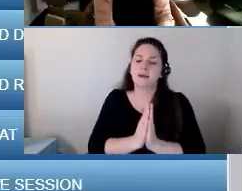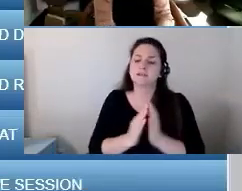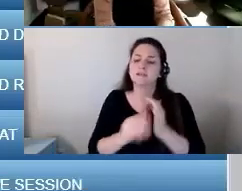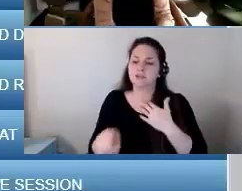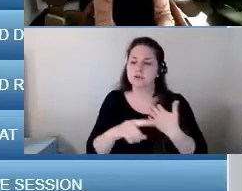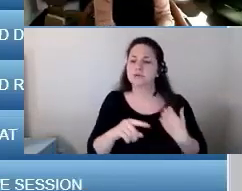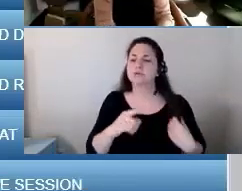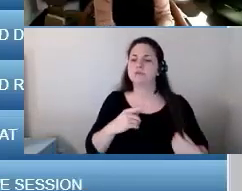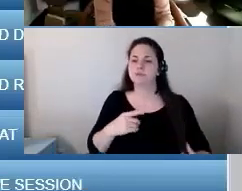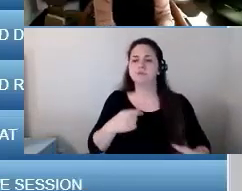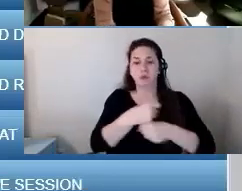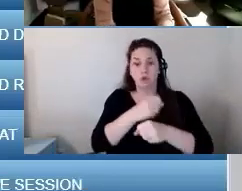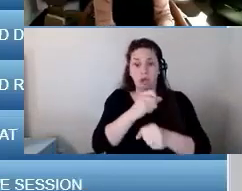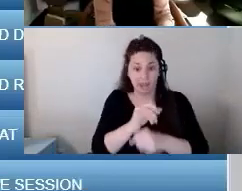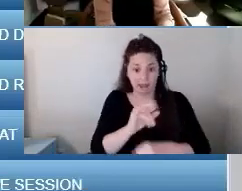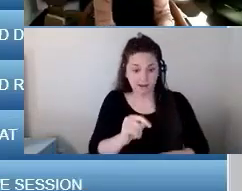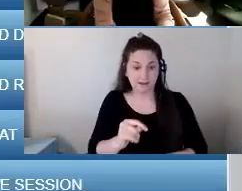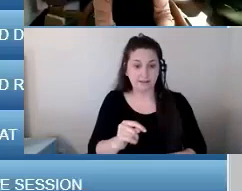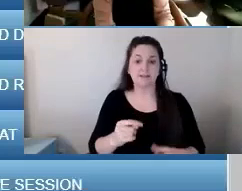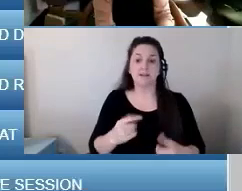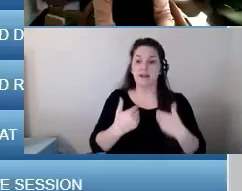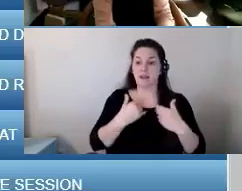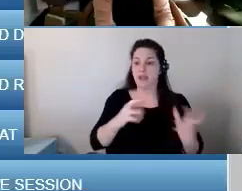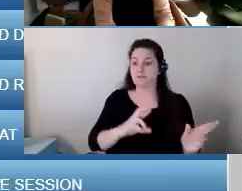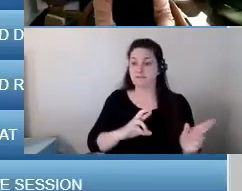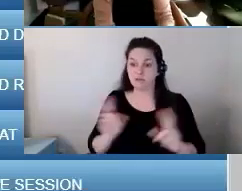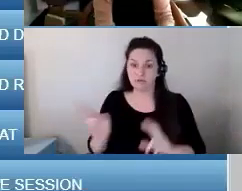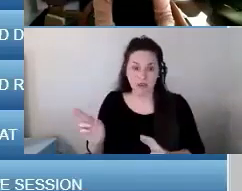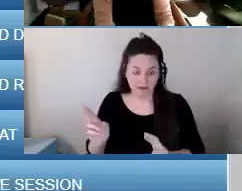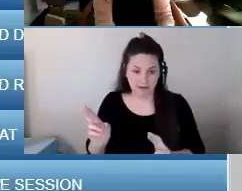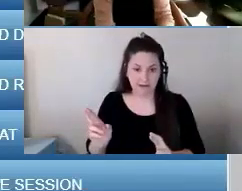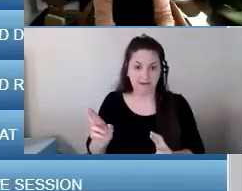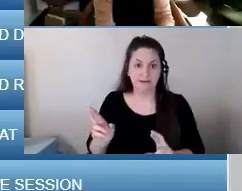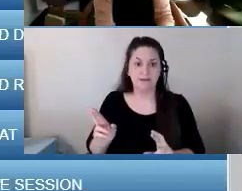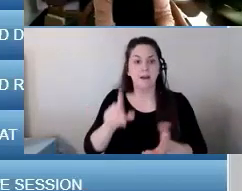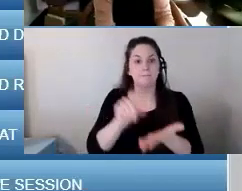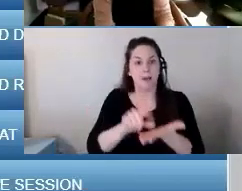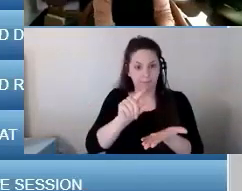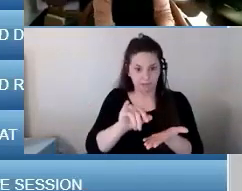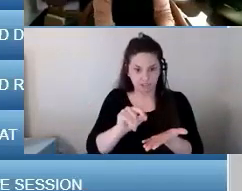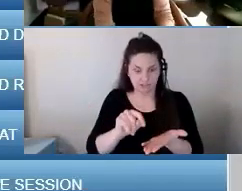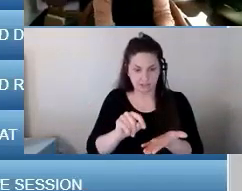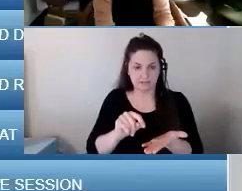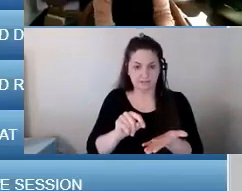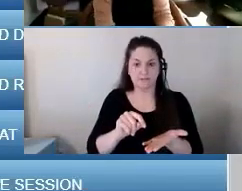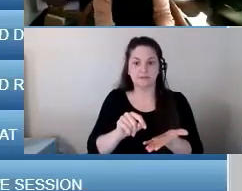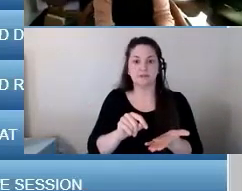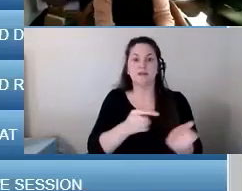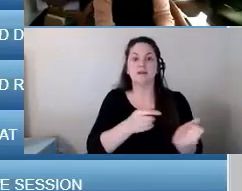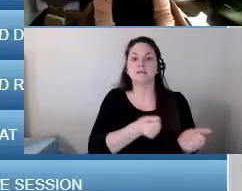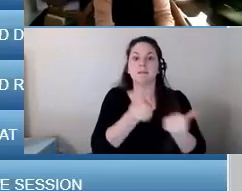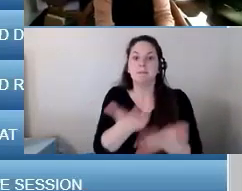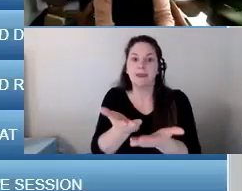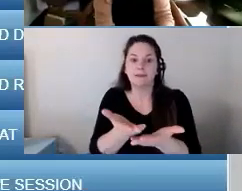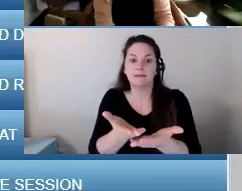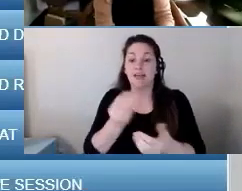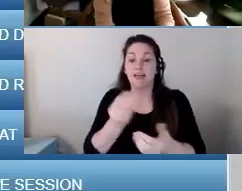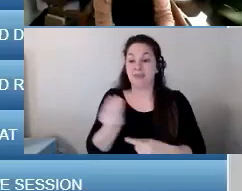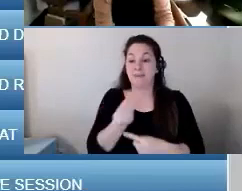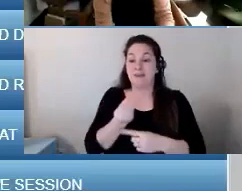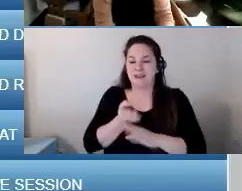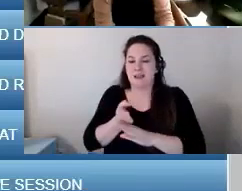you to create it and have you publish it the Monday before the annual